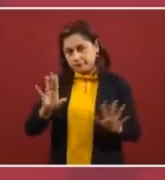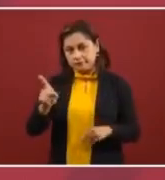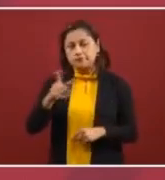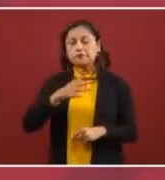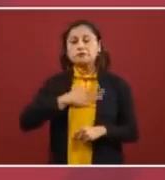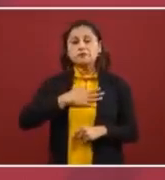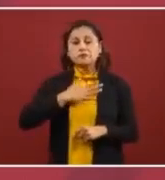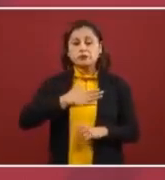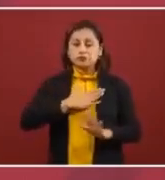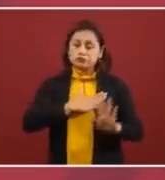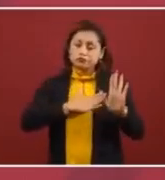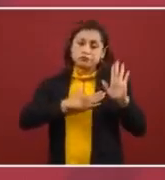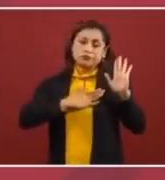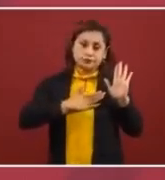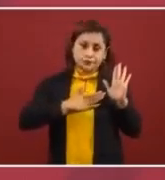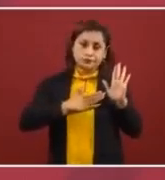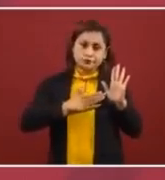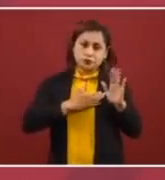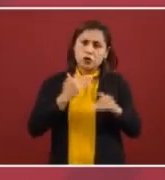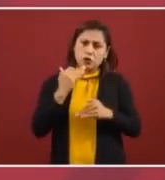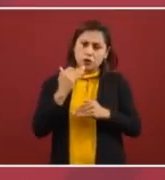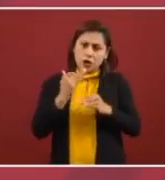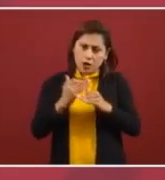All that has a debt